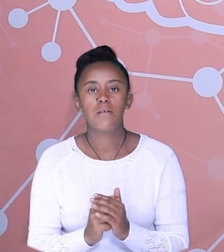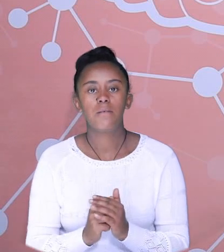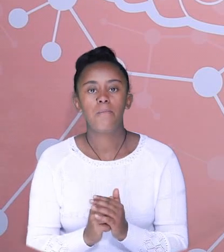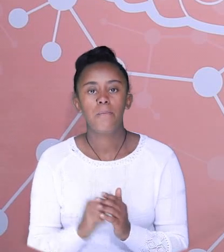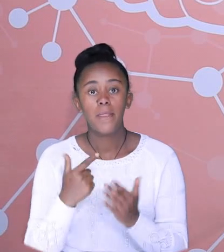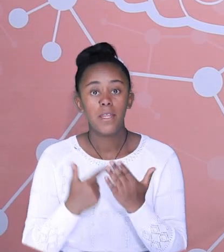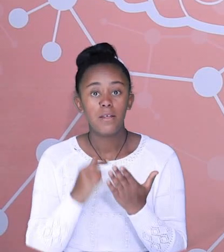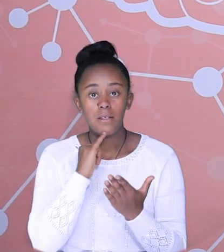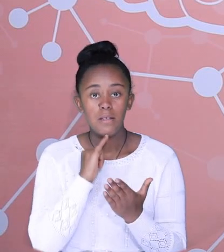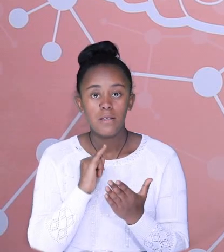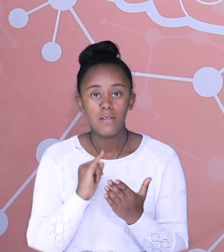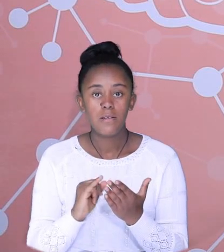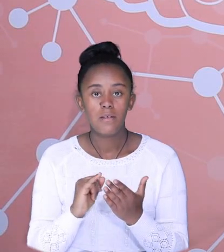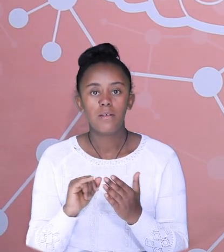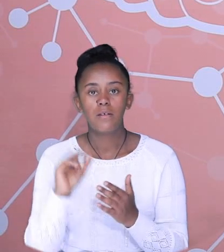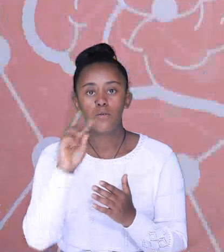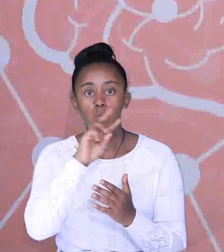This is